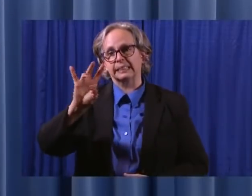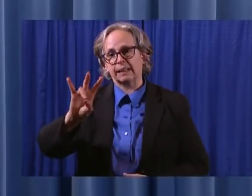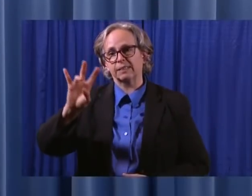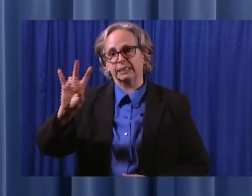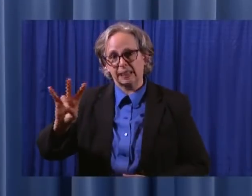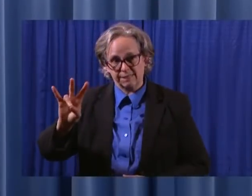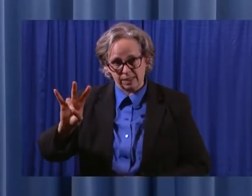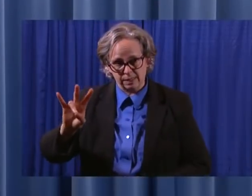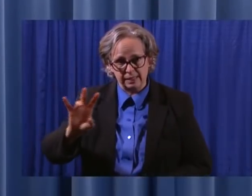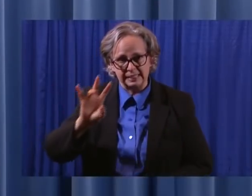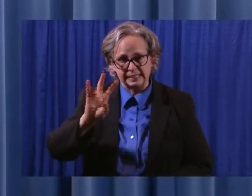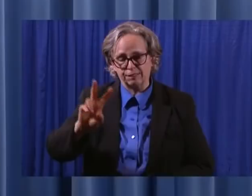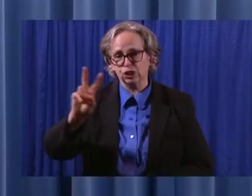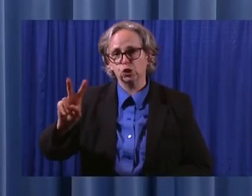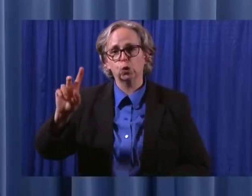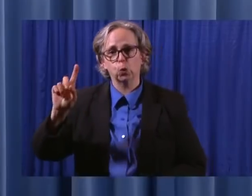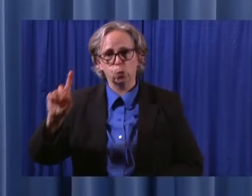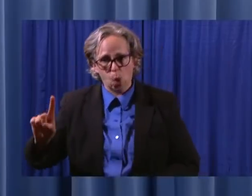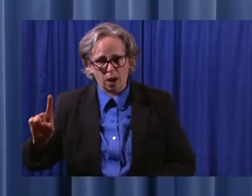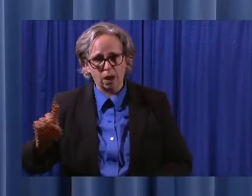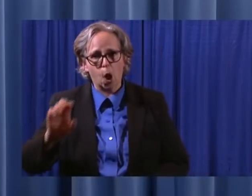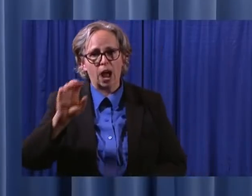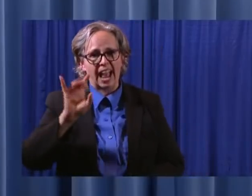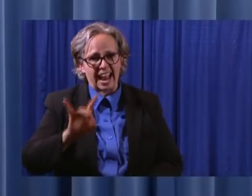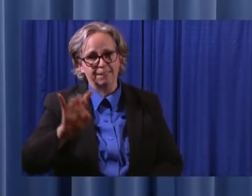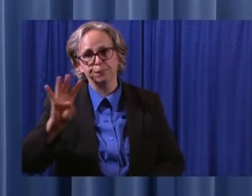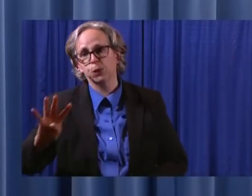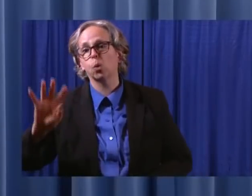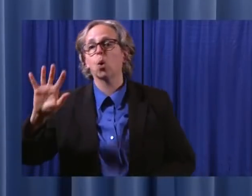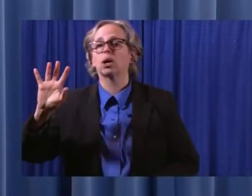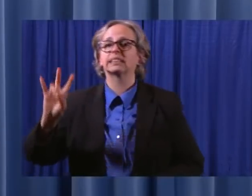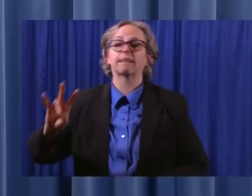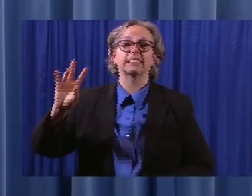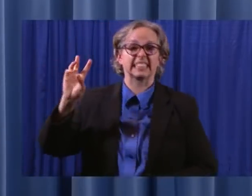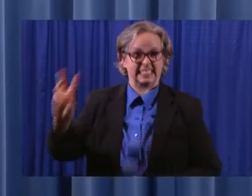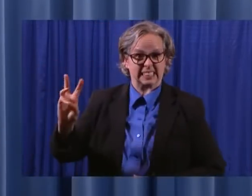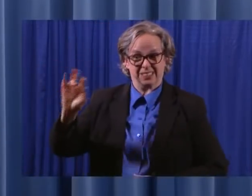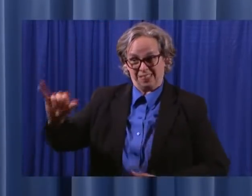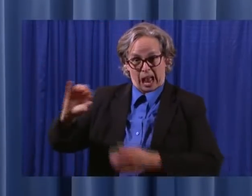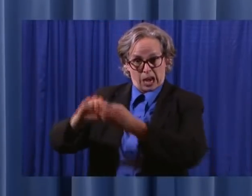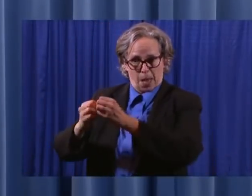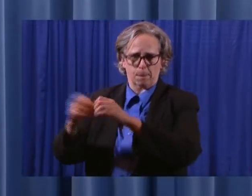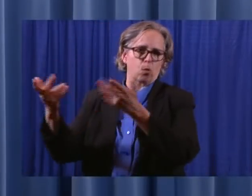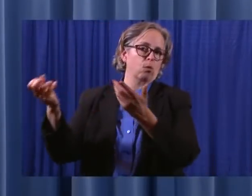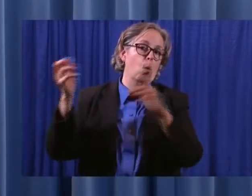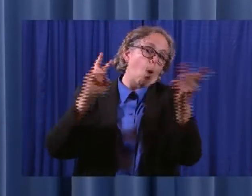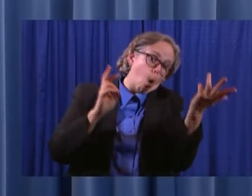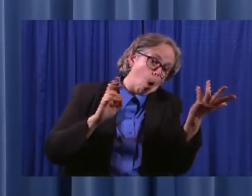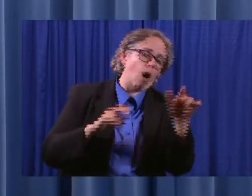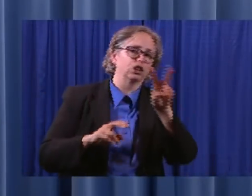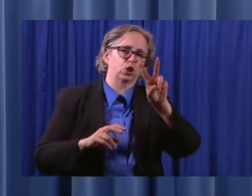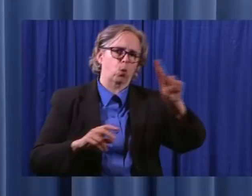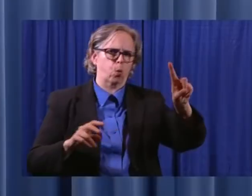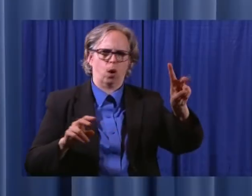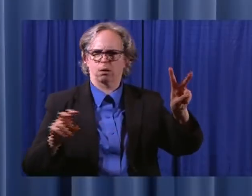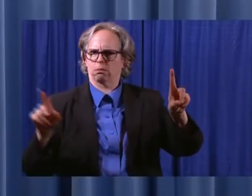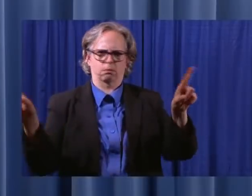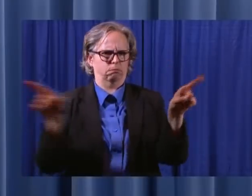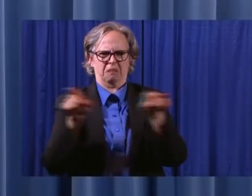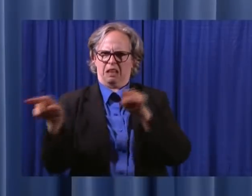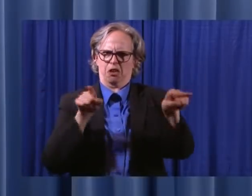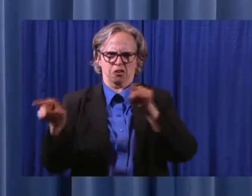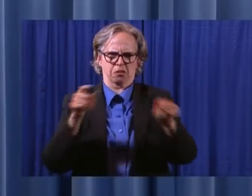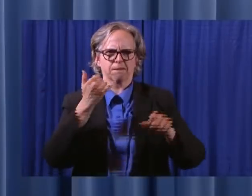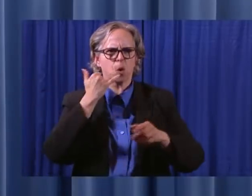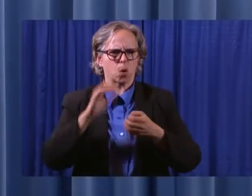877-721-8476 if 211 dialing isn't available from your phone. And that is all good. We're happy to